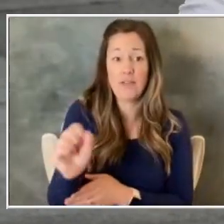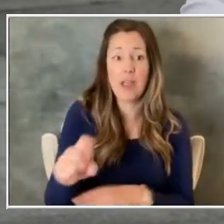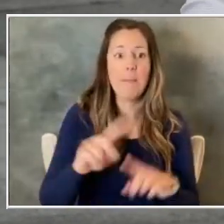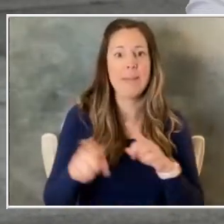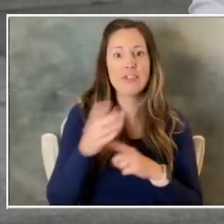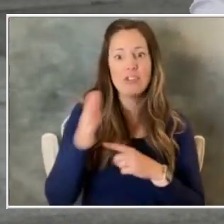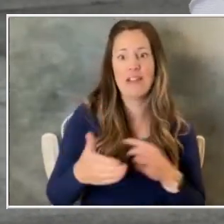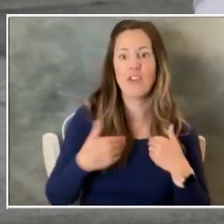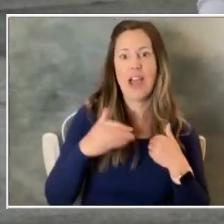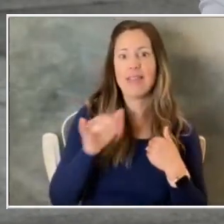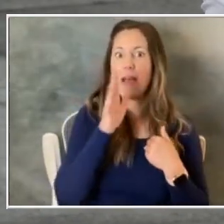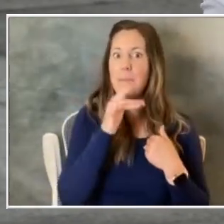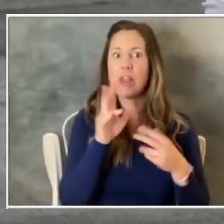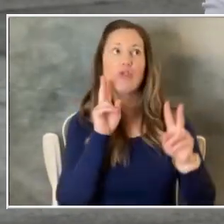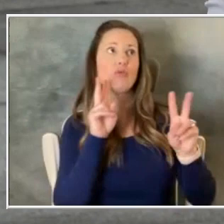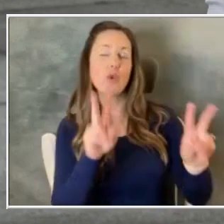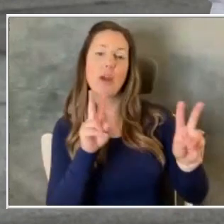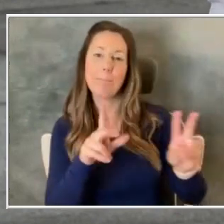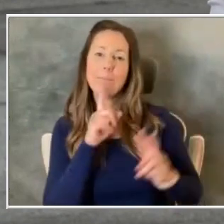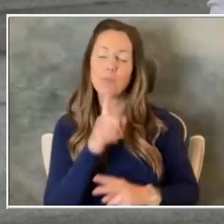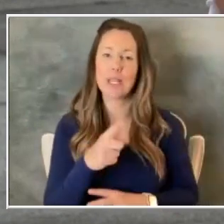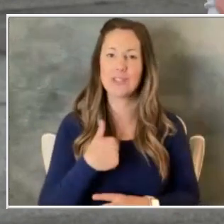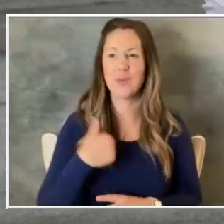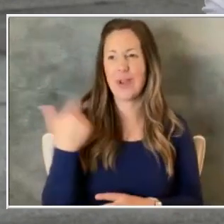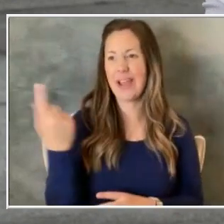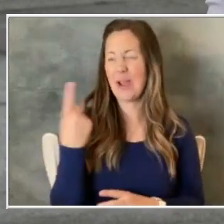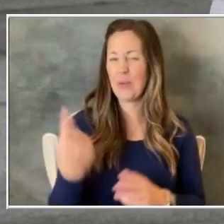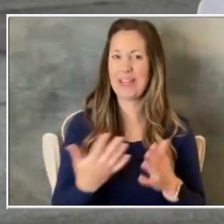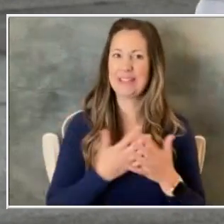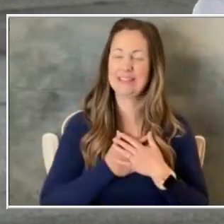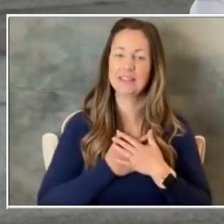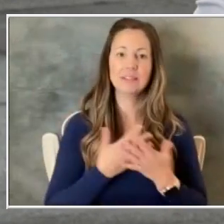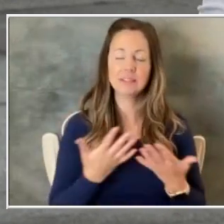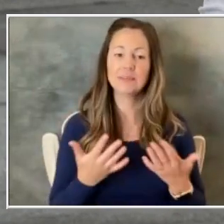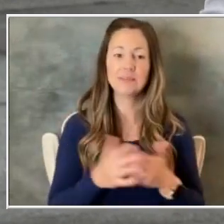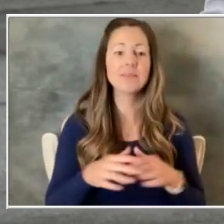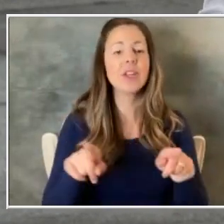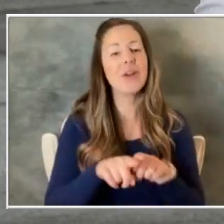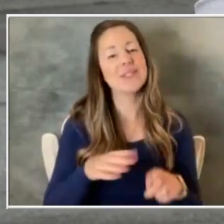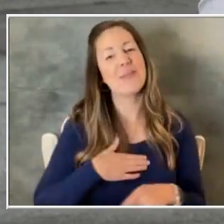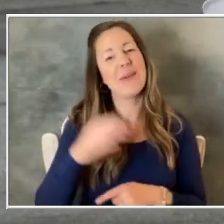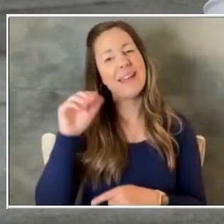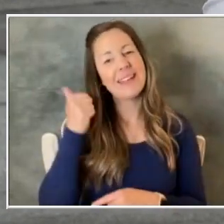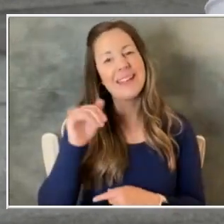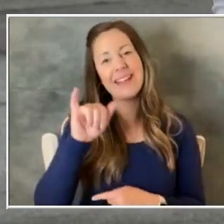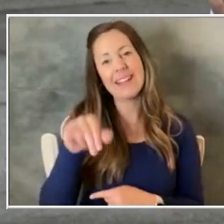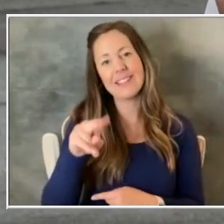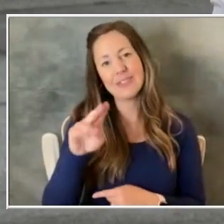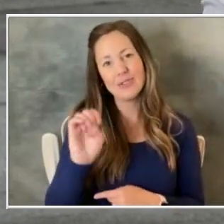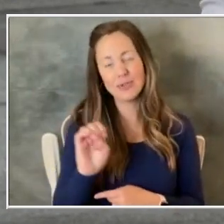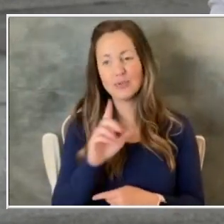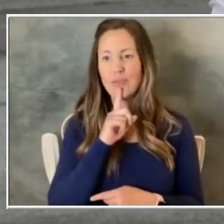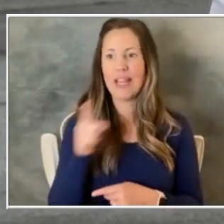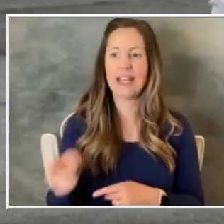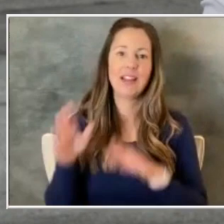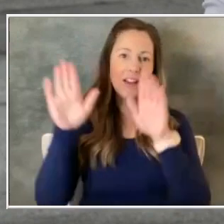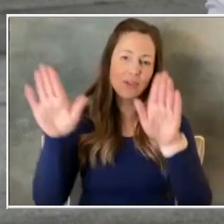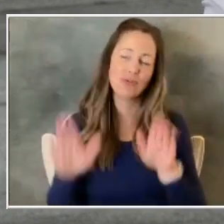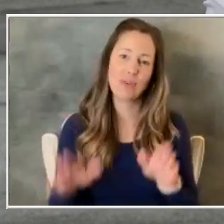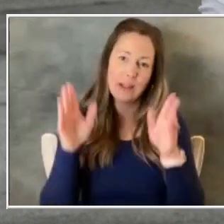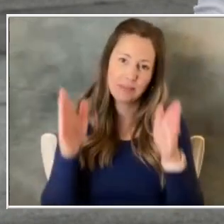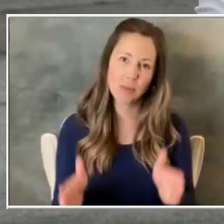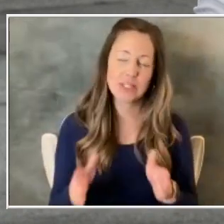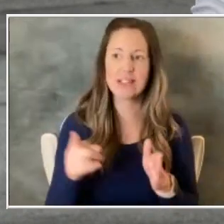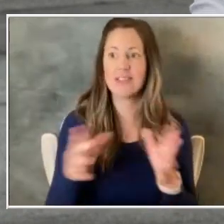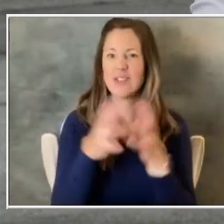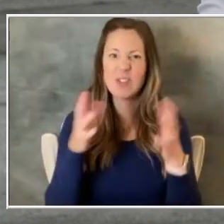life. So I just, you know, always was affected. And also my Aunt June, who was just a great person, so much fun. I was